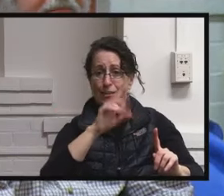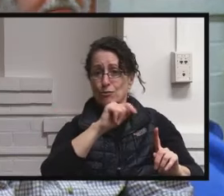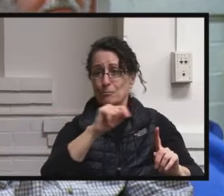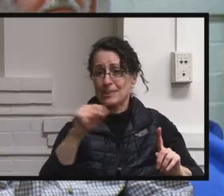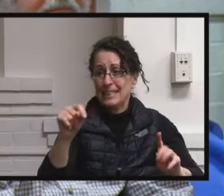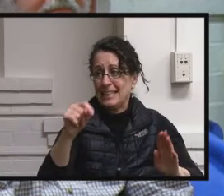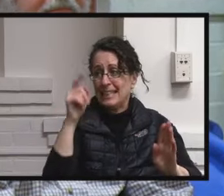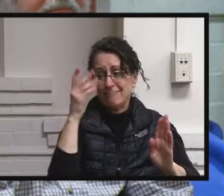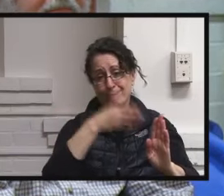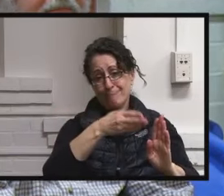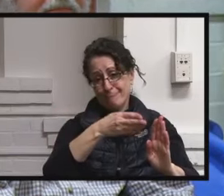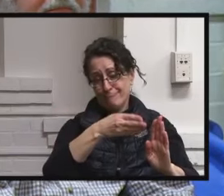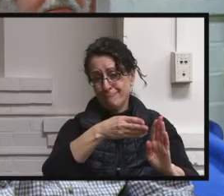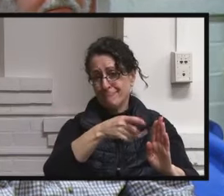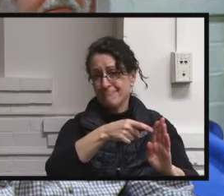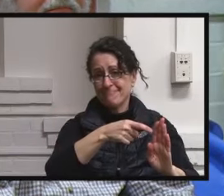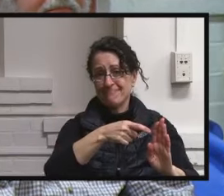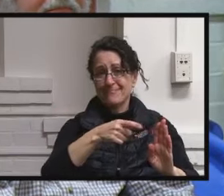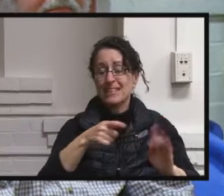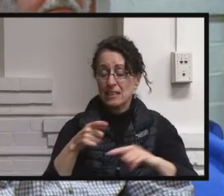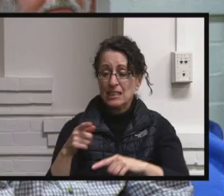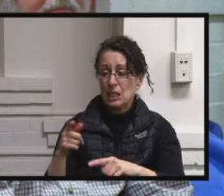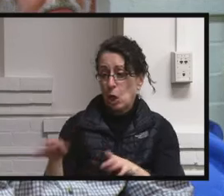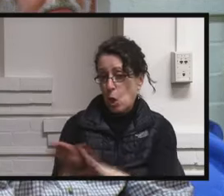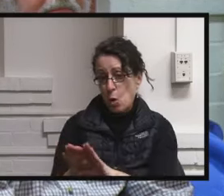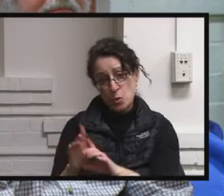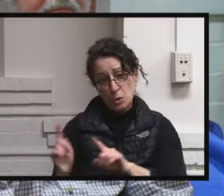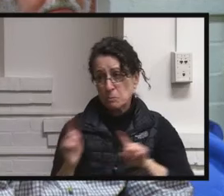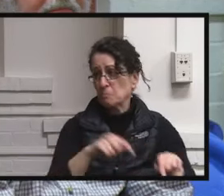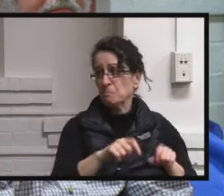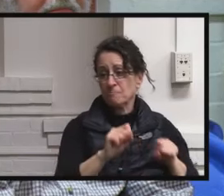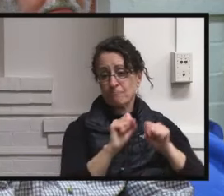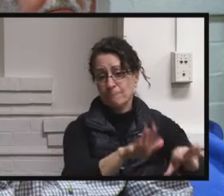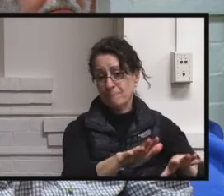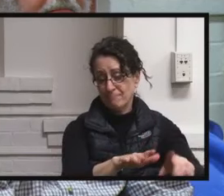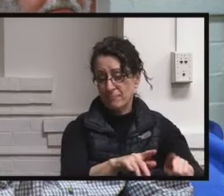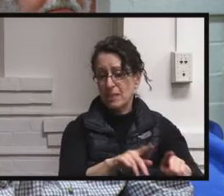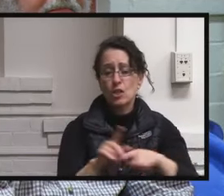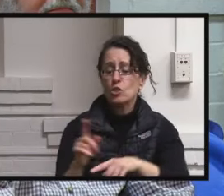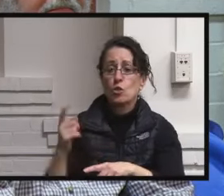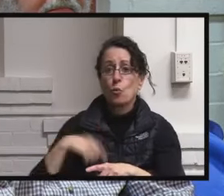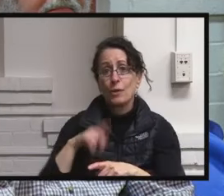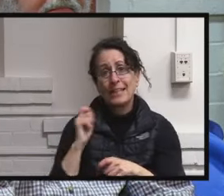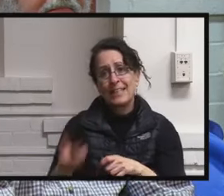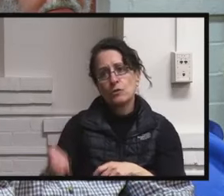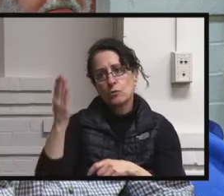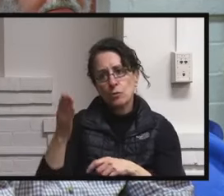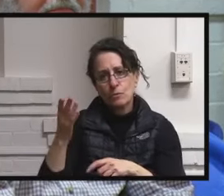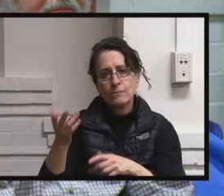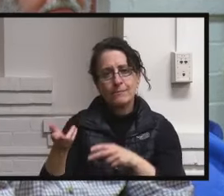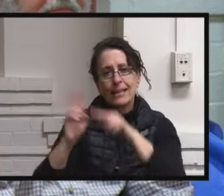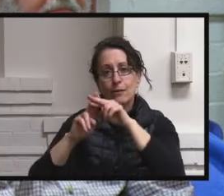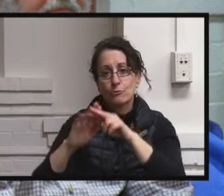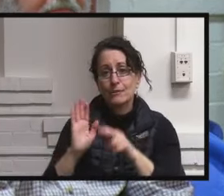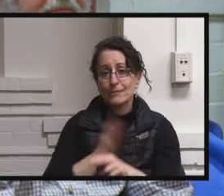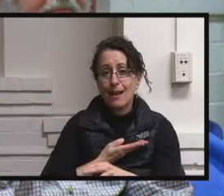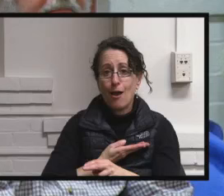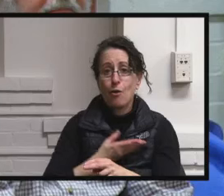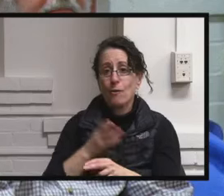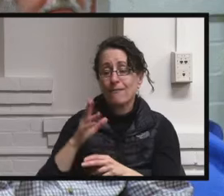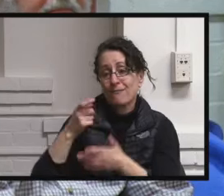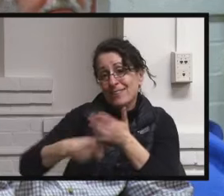facility's closed, we decided to reduce our trash tip fees, our revenue from that center, by